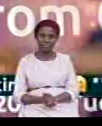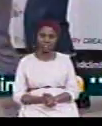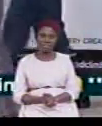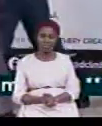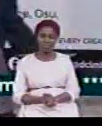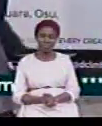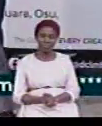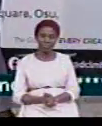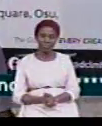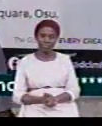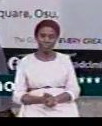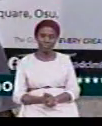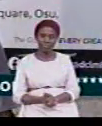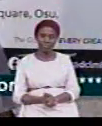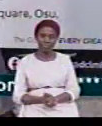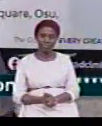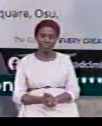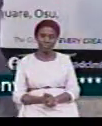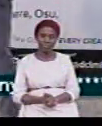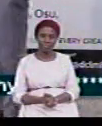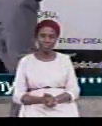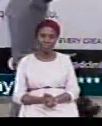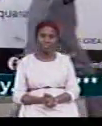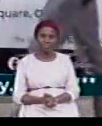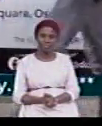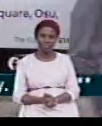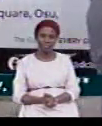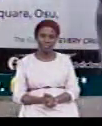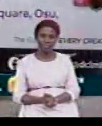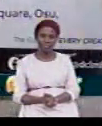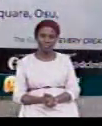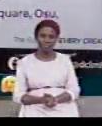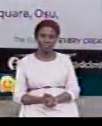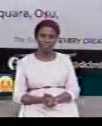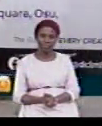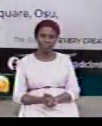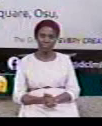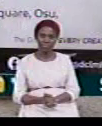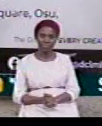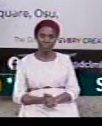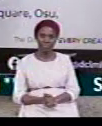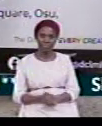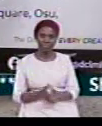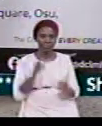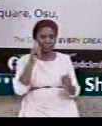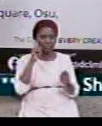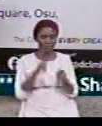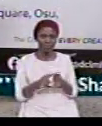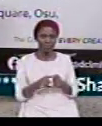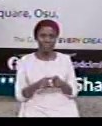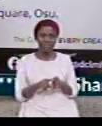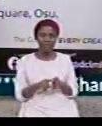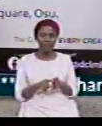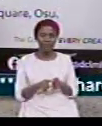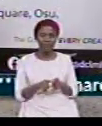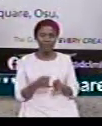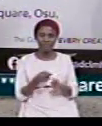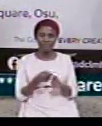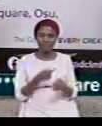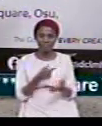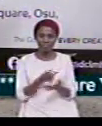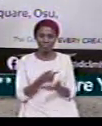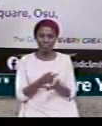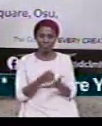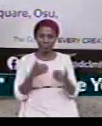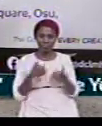Amen. Yamiasam, ya dear. Our brother is from Asifosu in Ghana. He had rheumatism for the